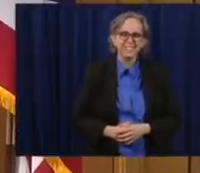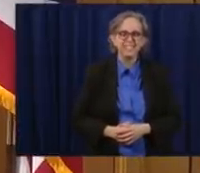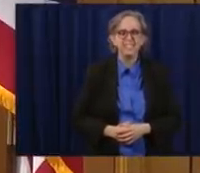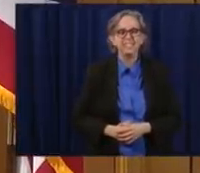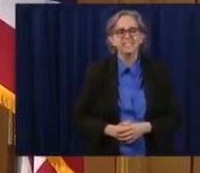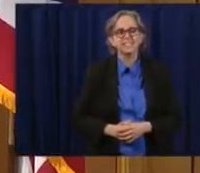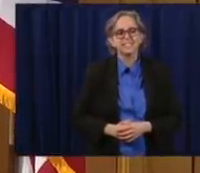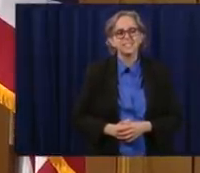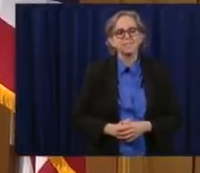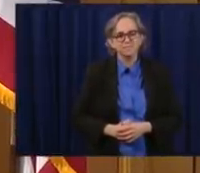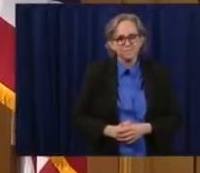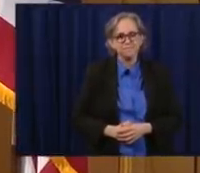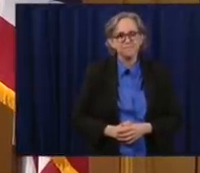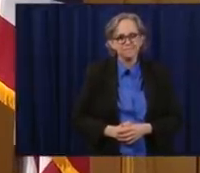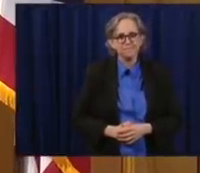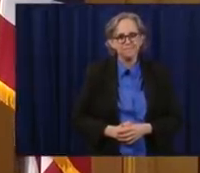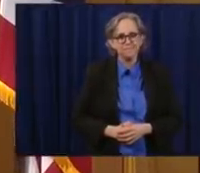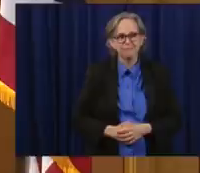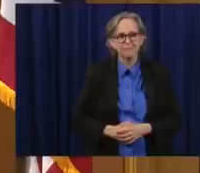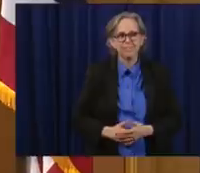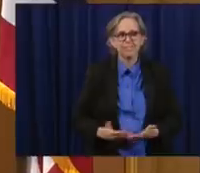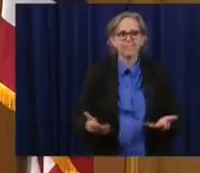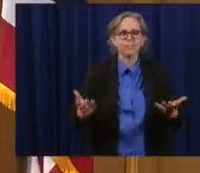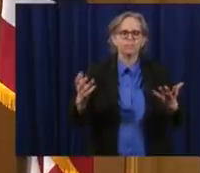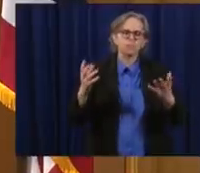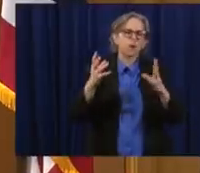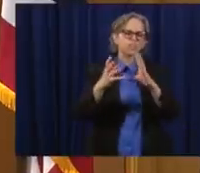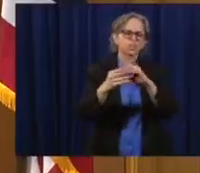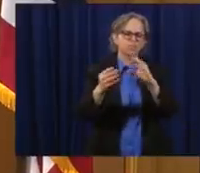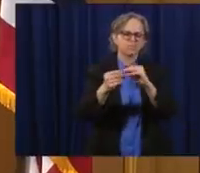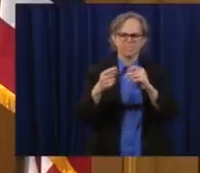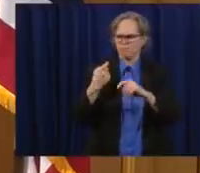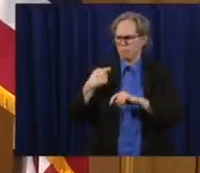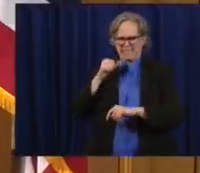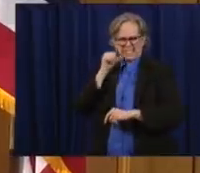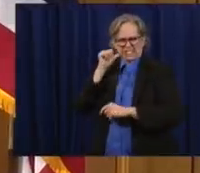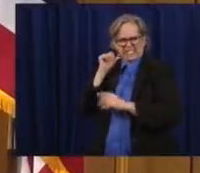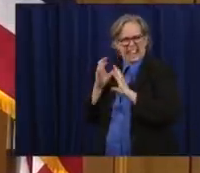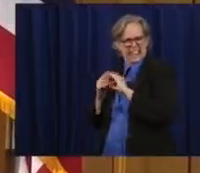start by kind of following up a little bit from yesterday. And I